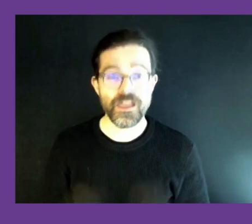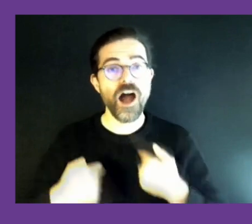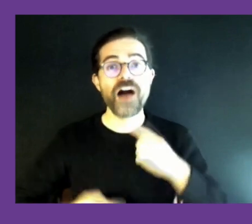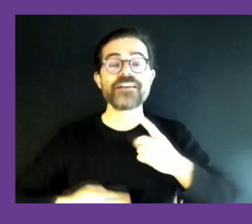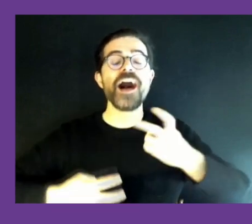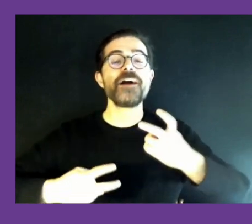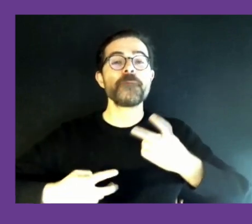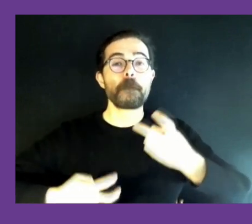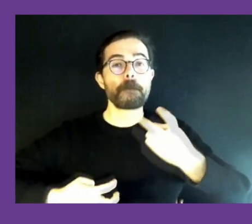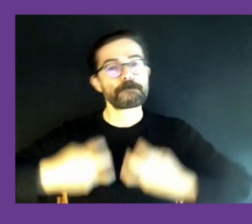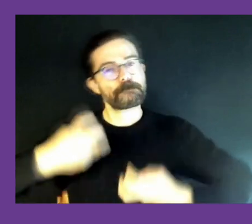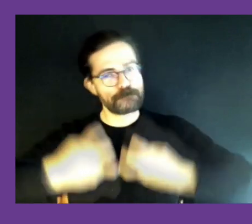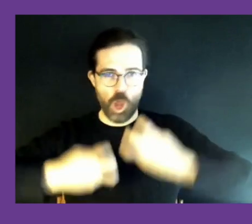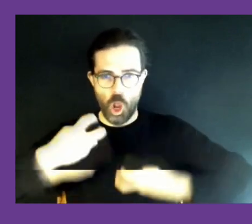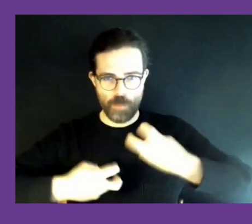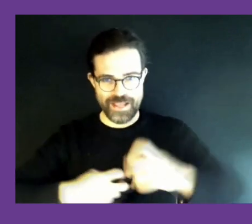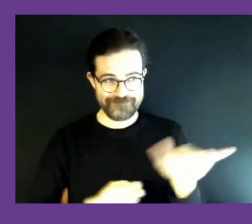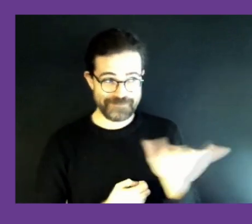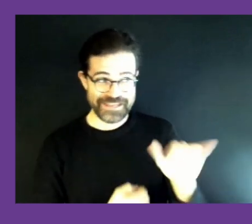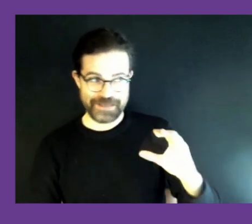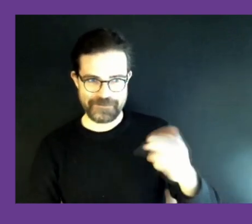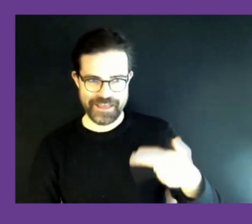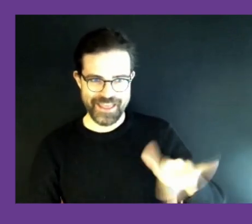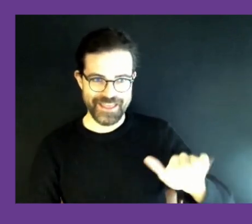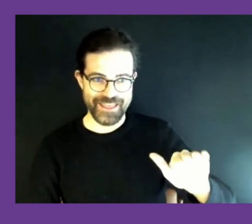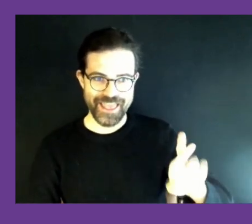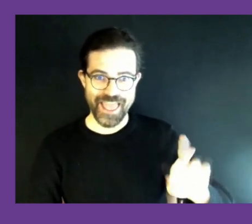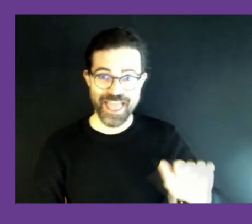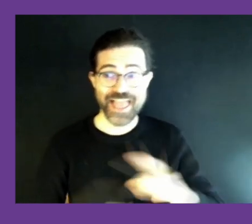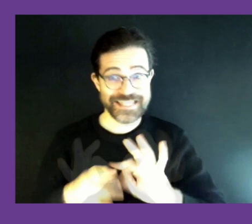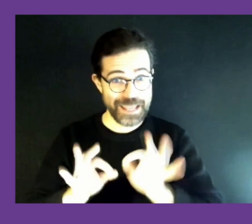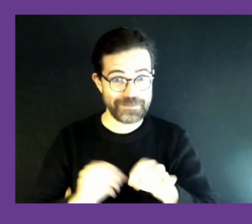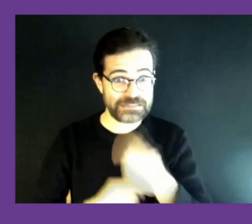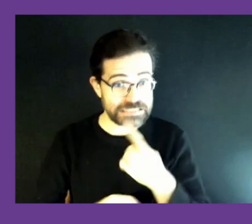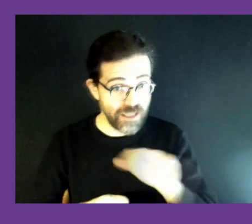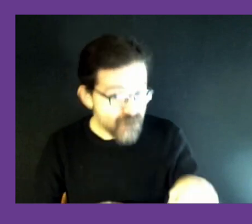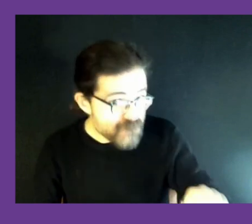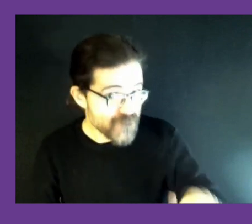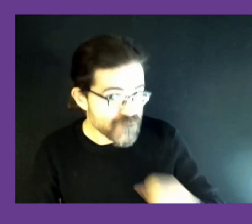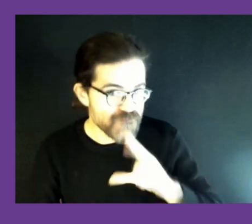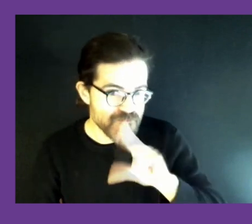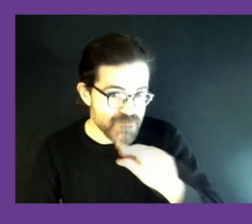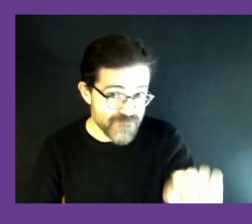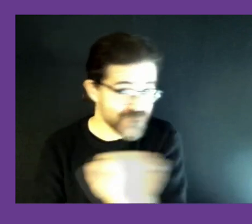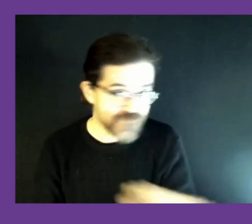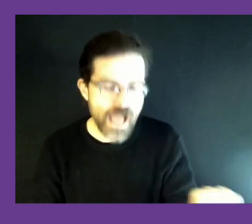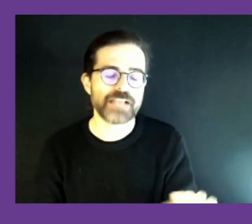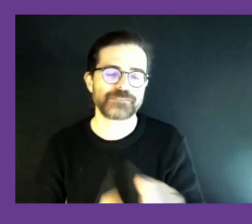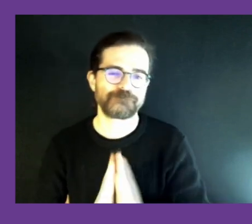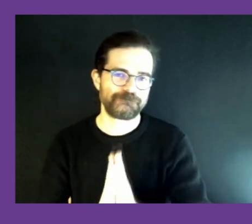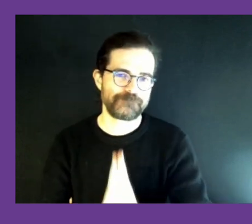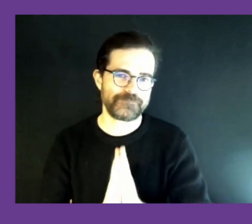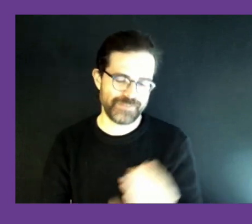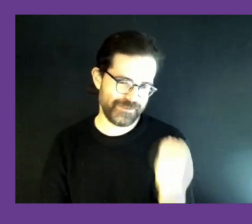so if you find that I'm going too fast, please tell me. So what are we going to see now? We're